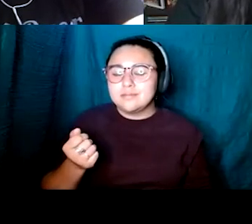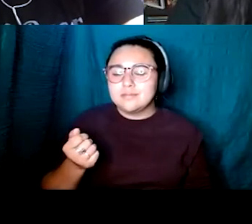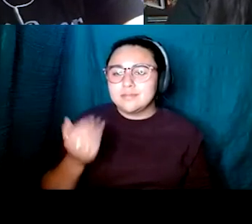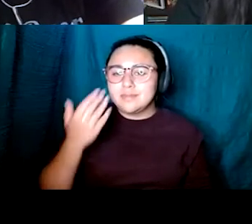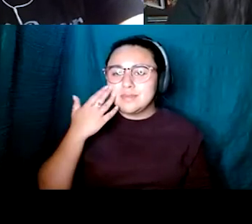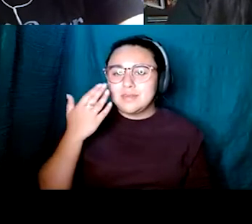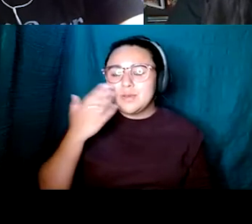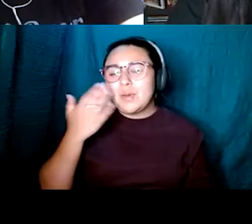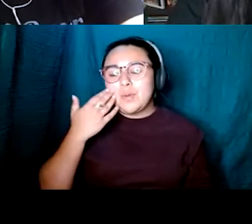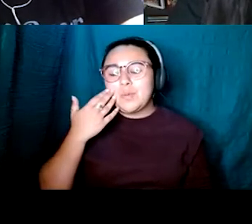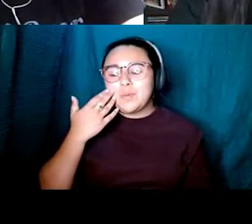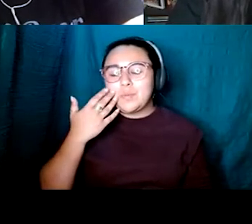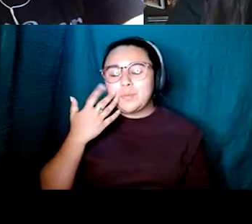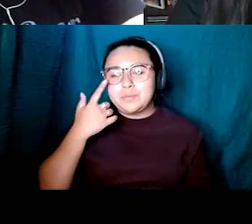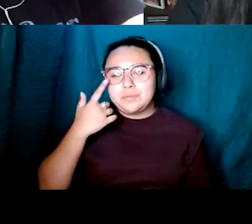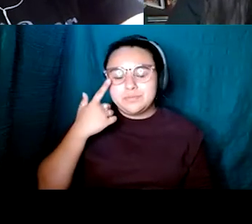it took some,